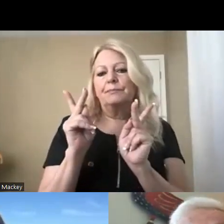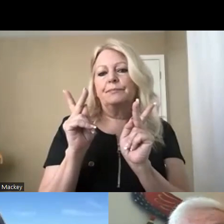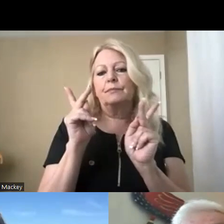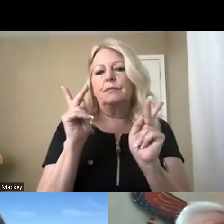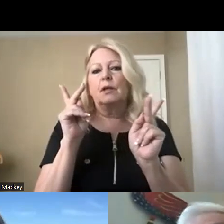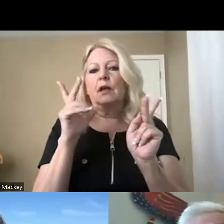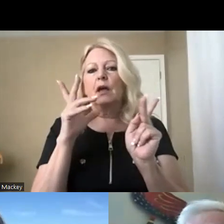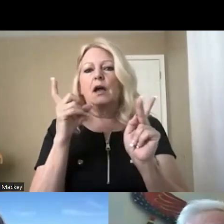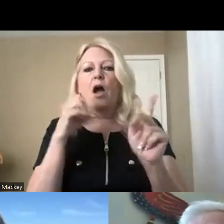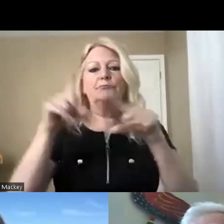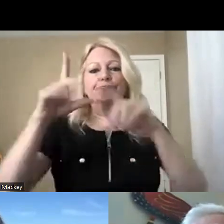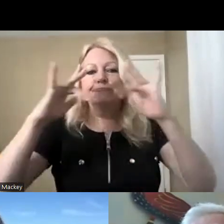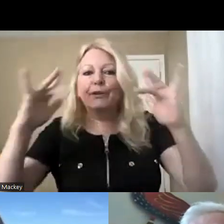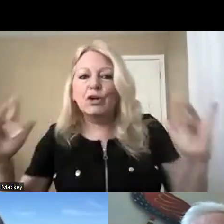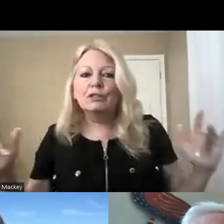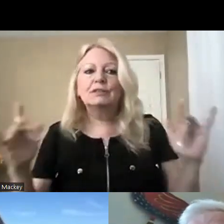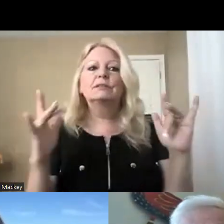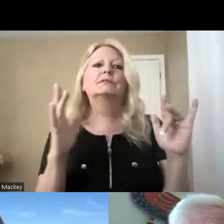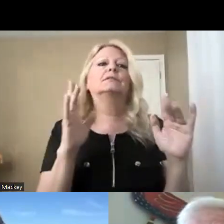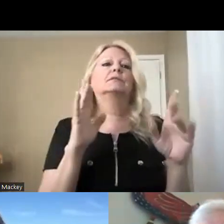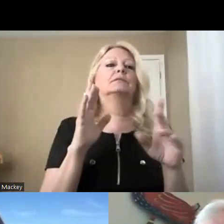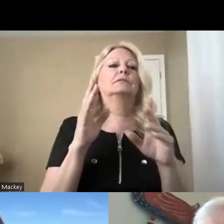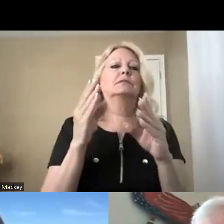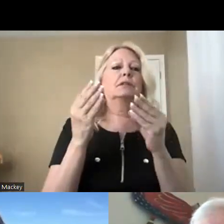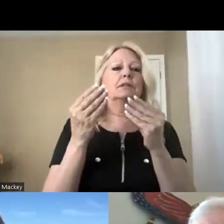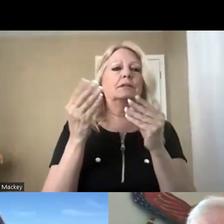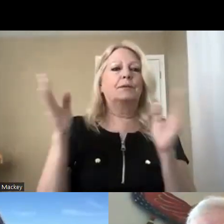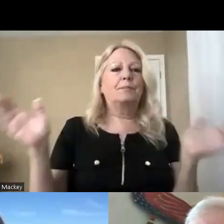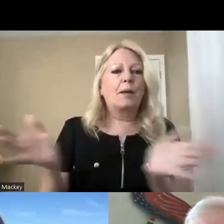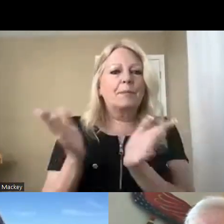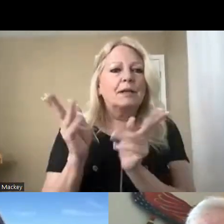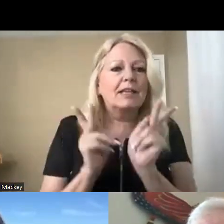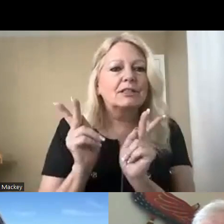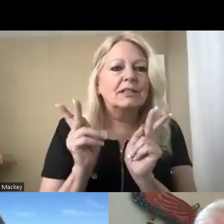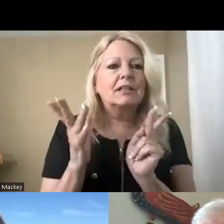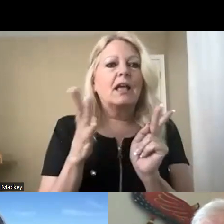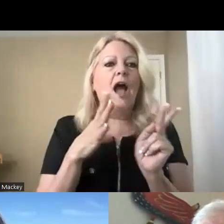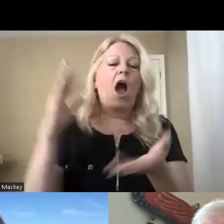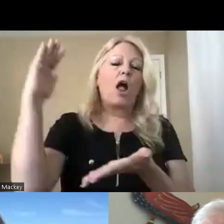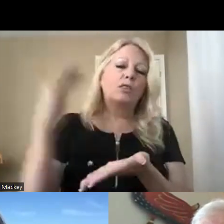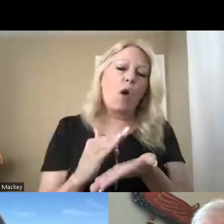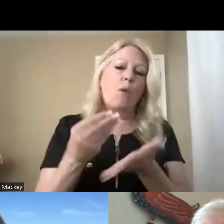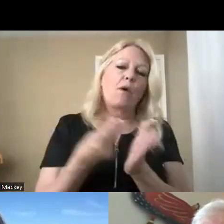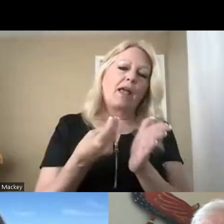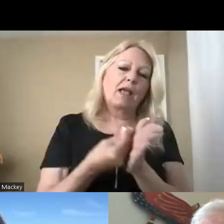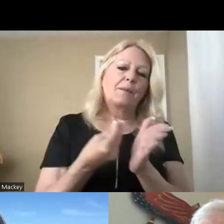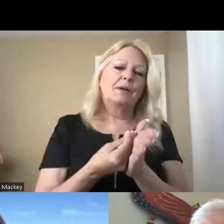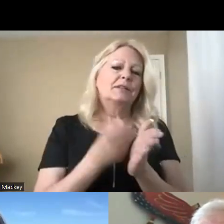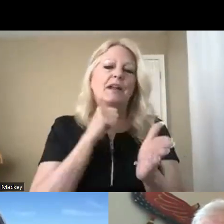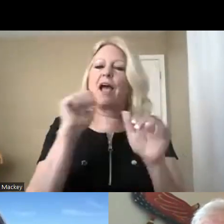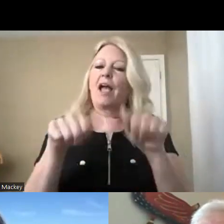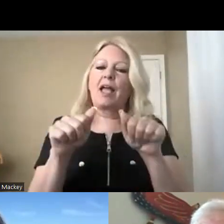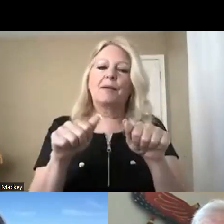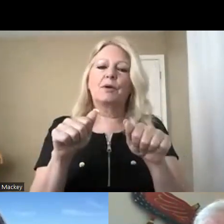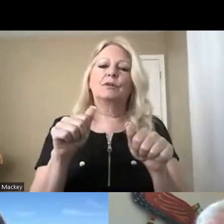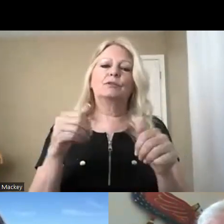diverse populations, women typically are lower income and are less able to afford